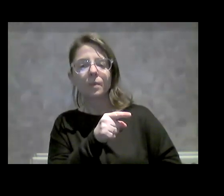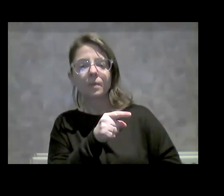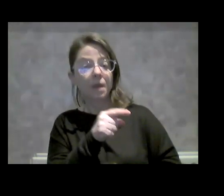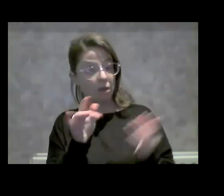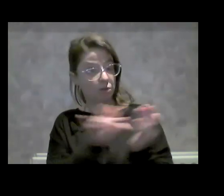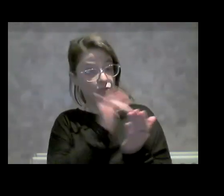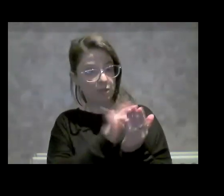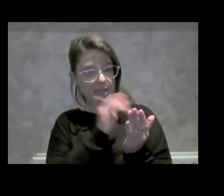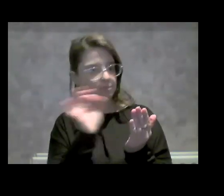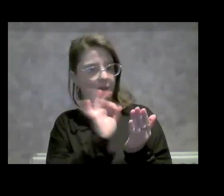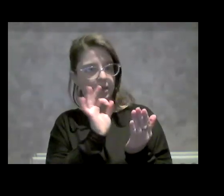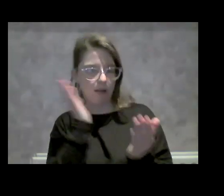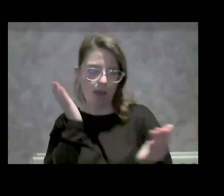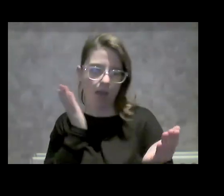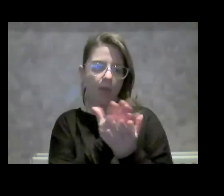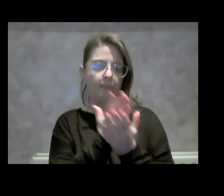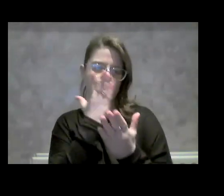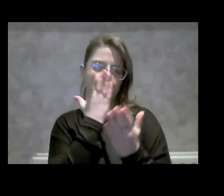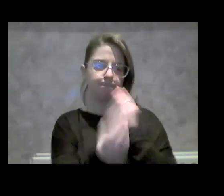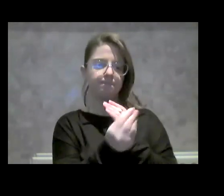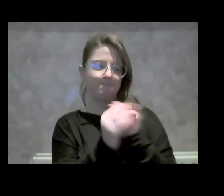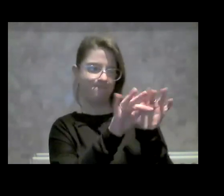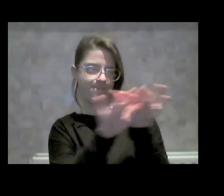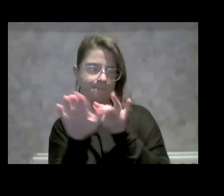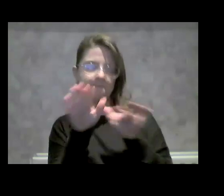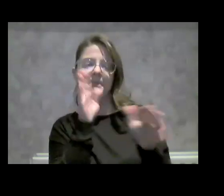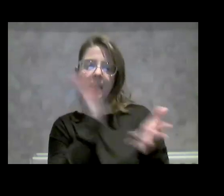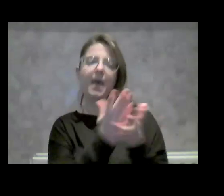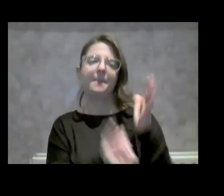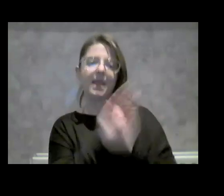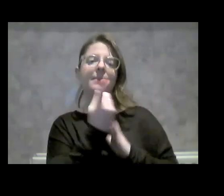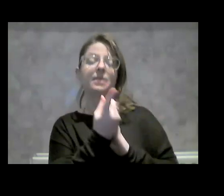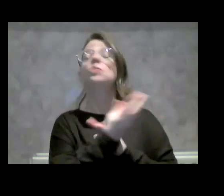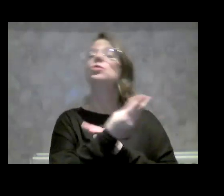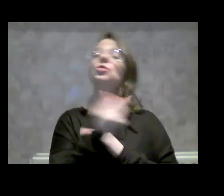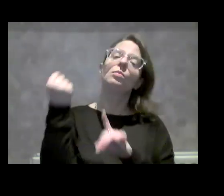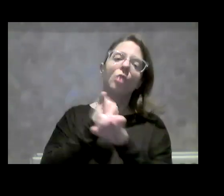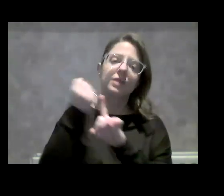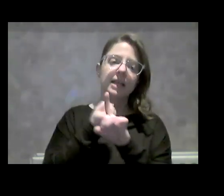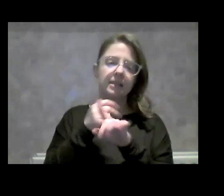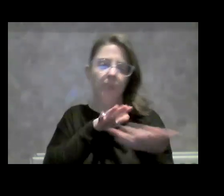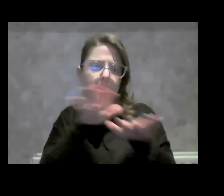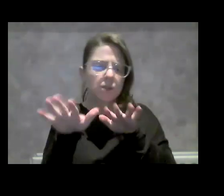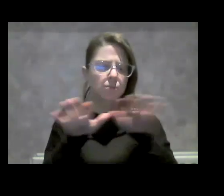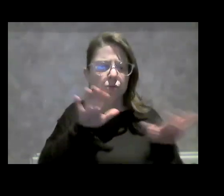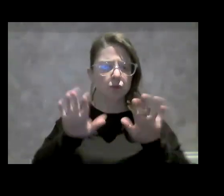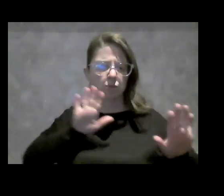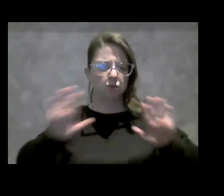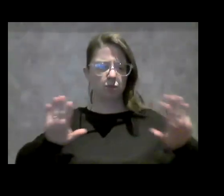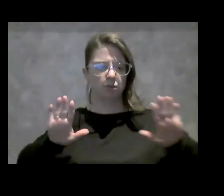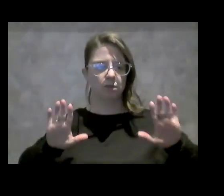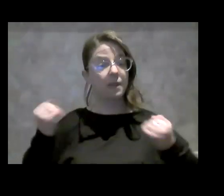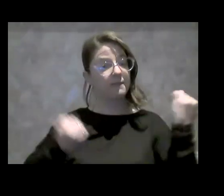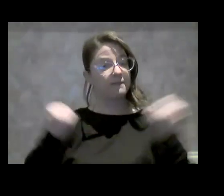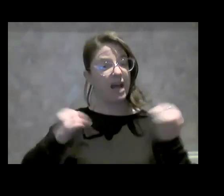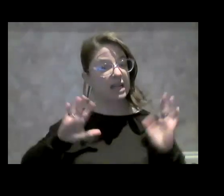between them and the horrors of the world anymore. Some protesters started pushing on the sides of the van.